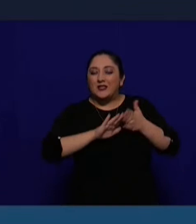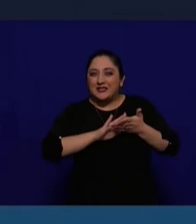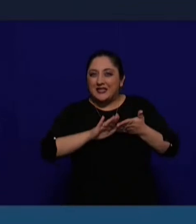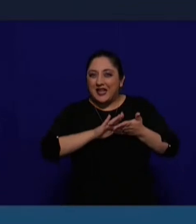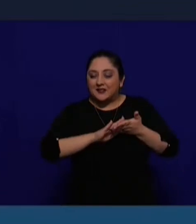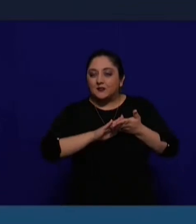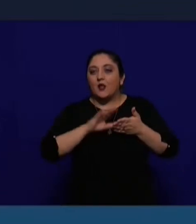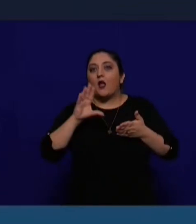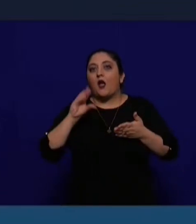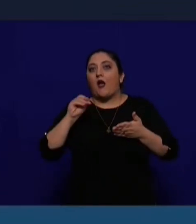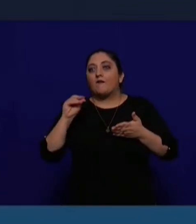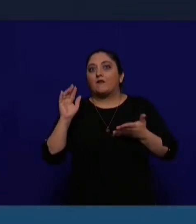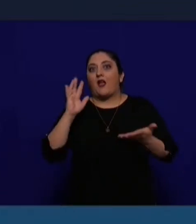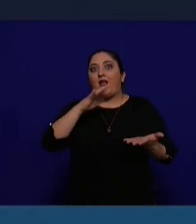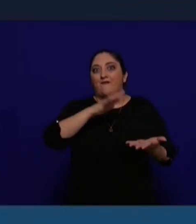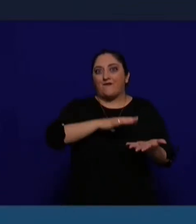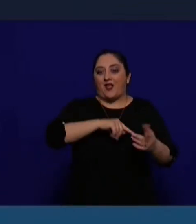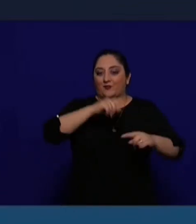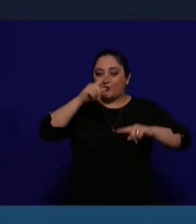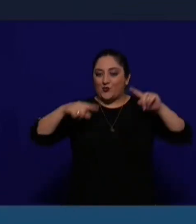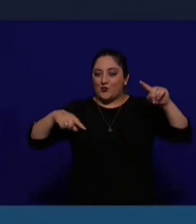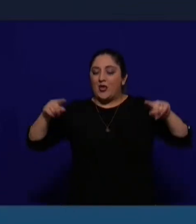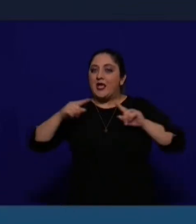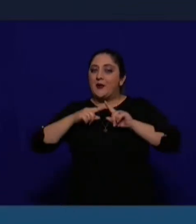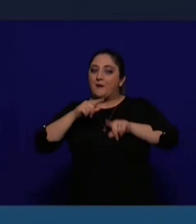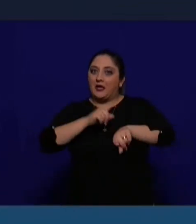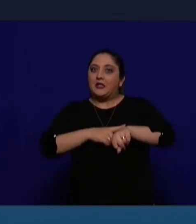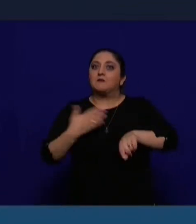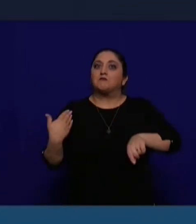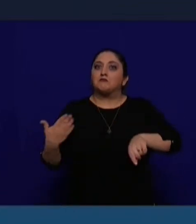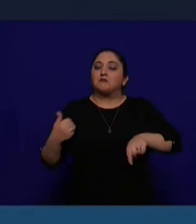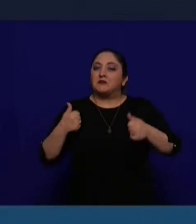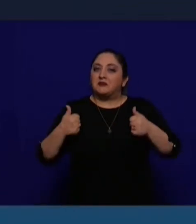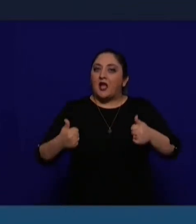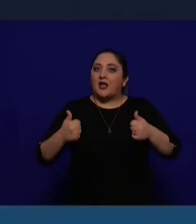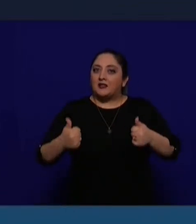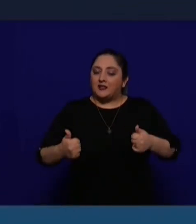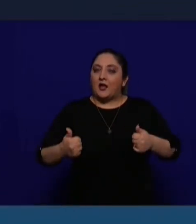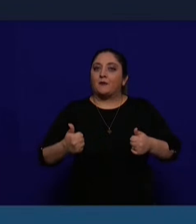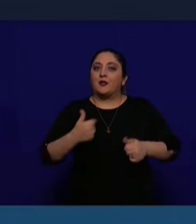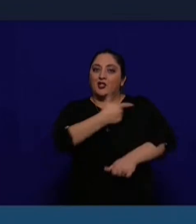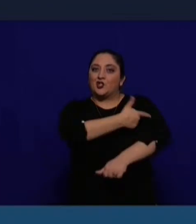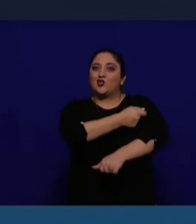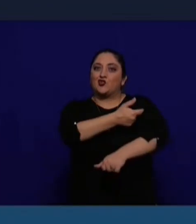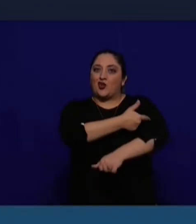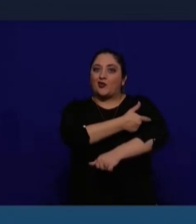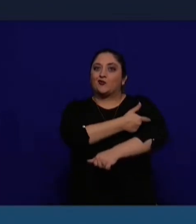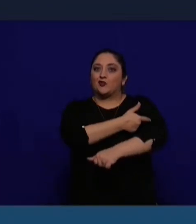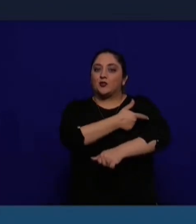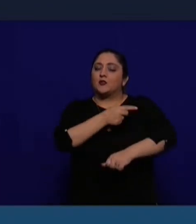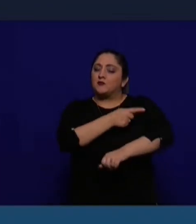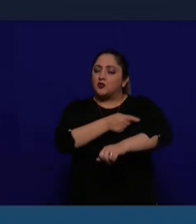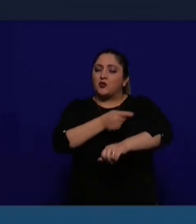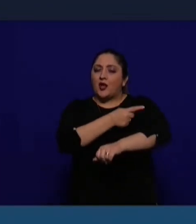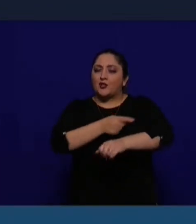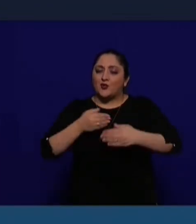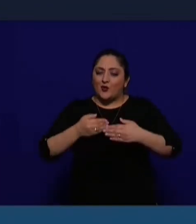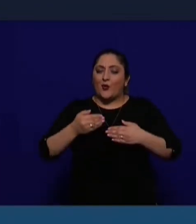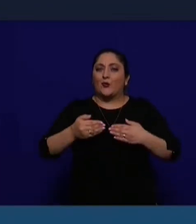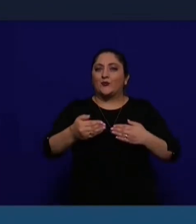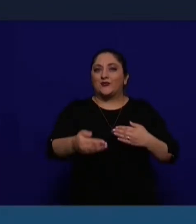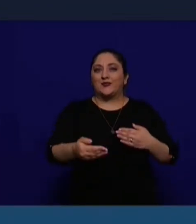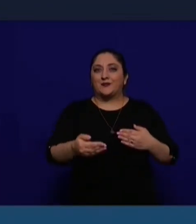però bir-rata maġla li għaddejjin ta' tilqim aħna diġà rajna li diġà avvanzajna b'numru ta' ġimgħat il qudiem biex